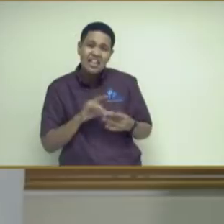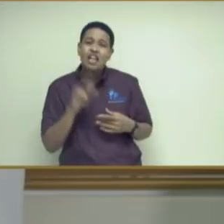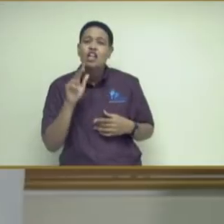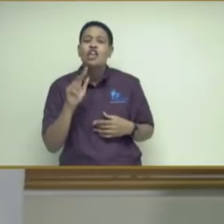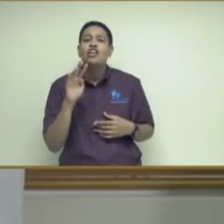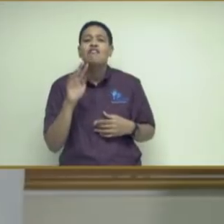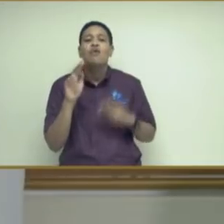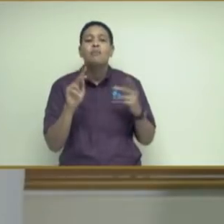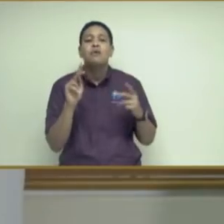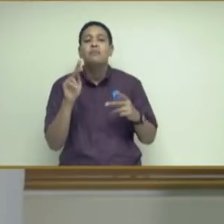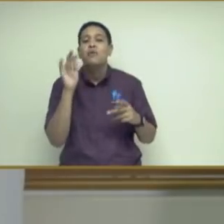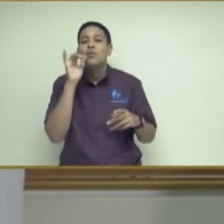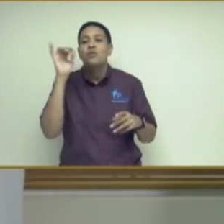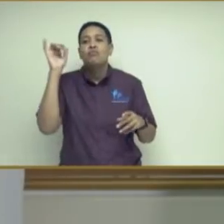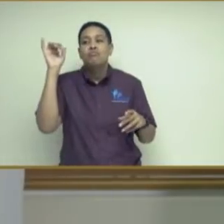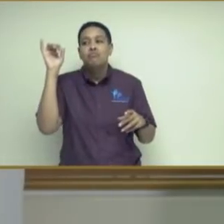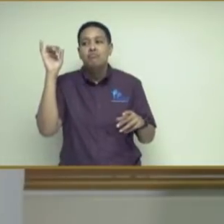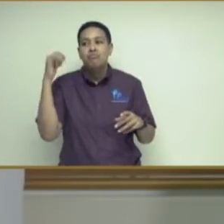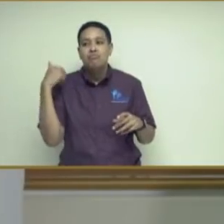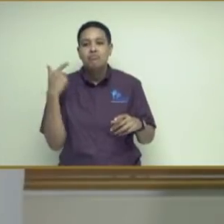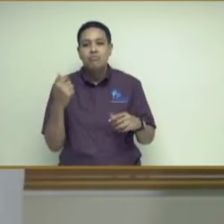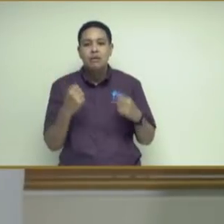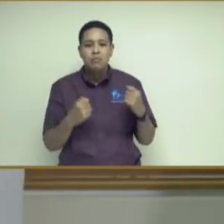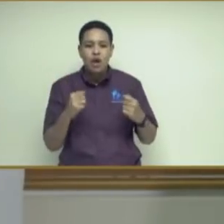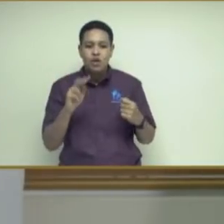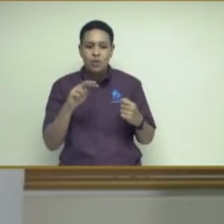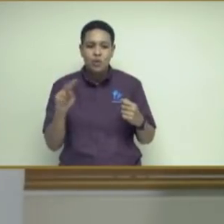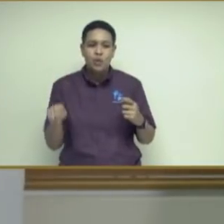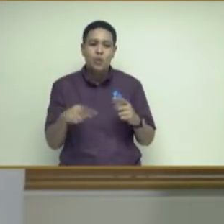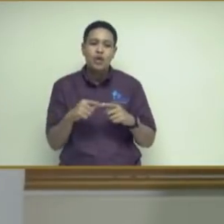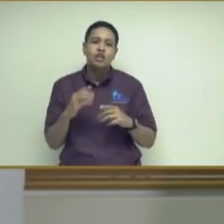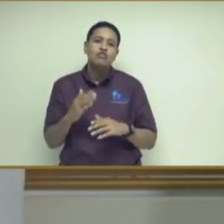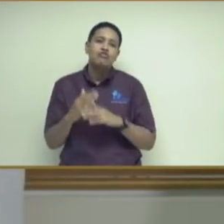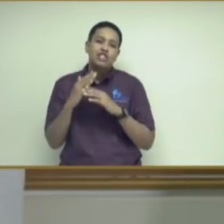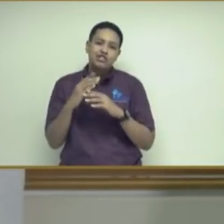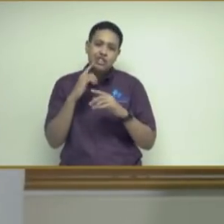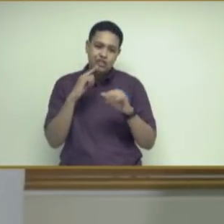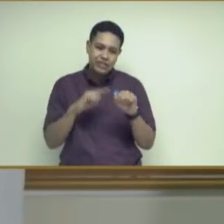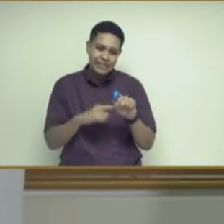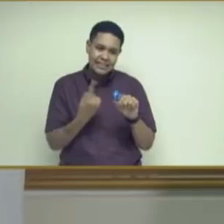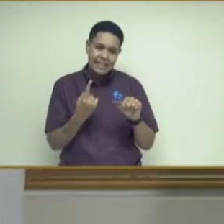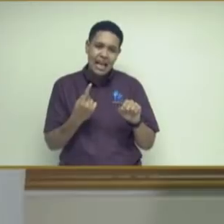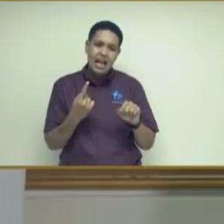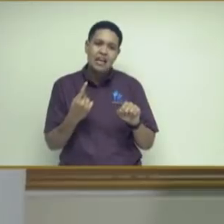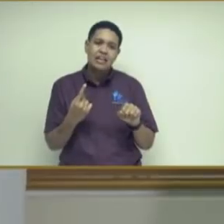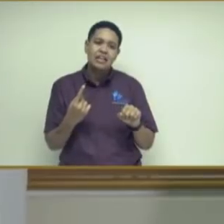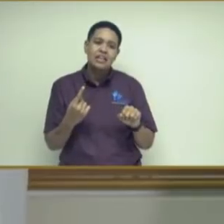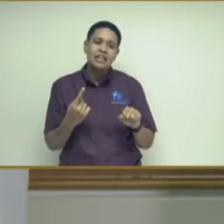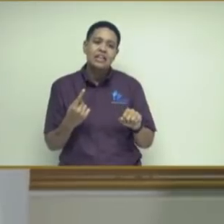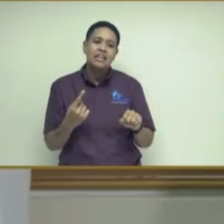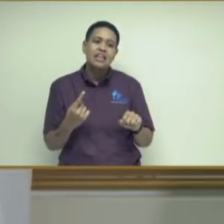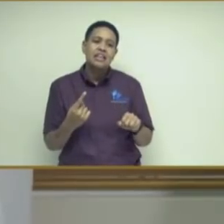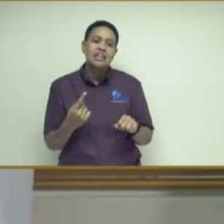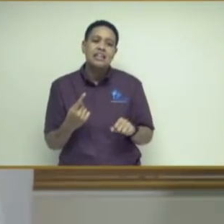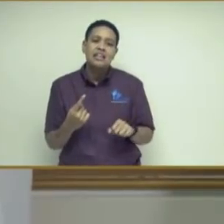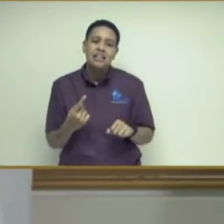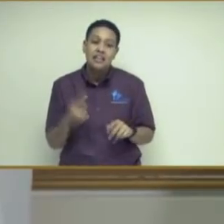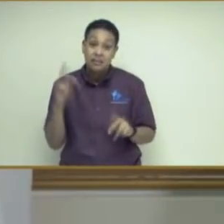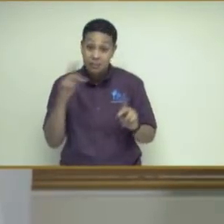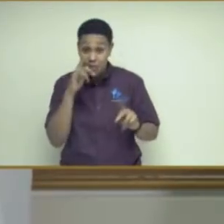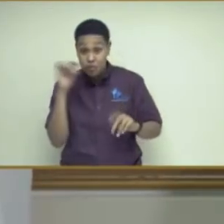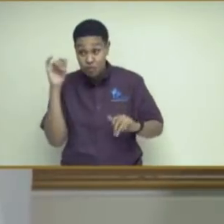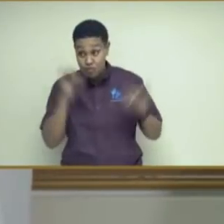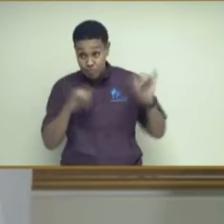34 import cases as of March 22 when the restrictions began on imported or incoming